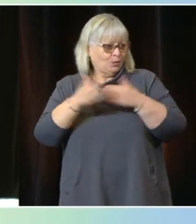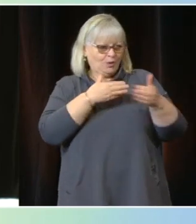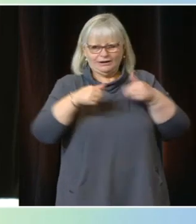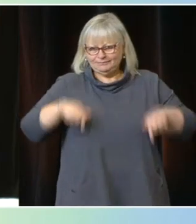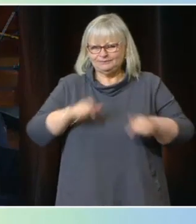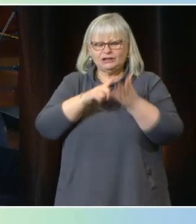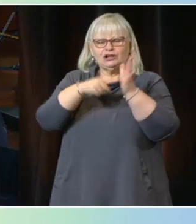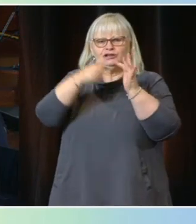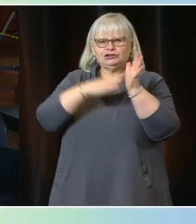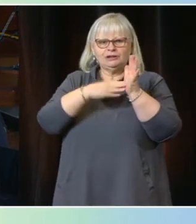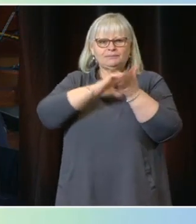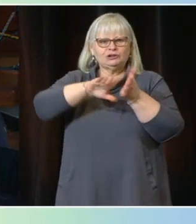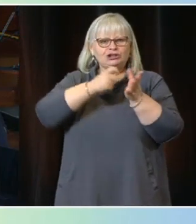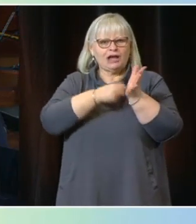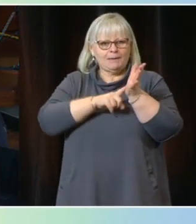Jim Chalmers